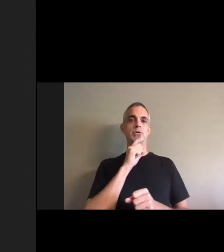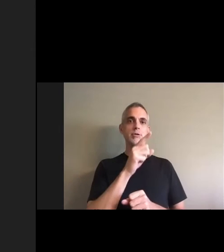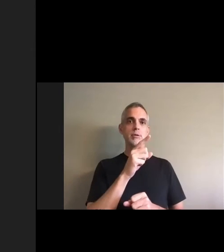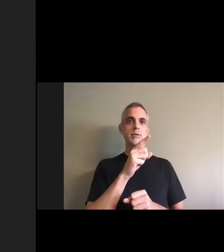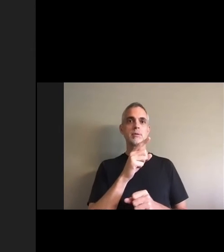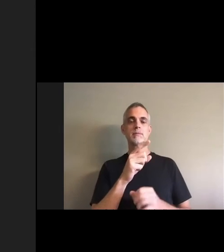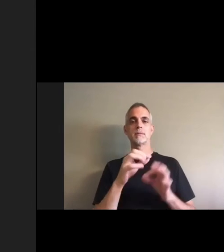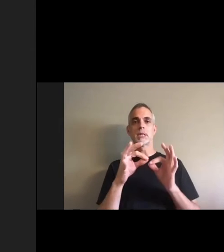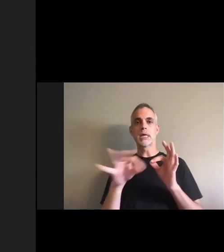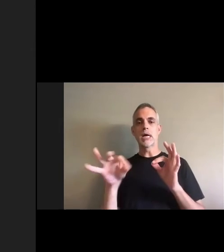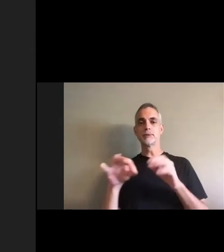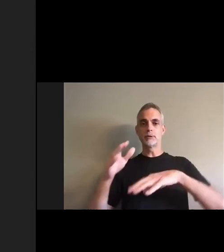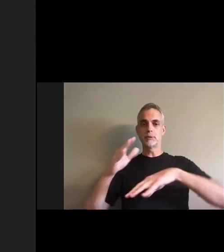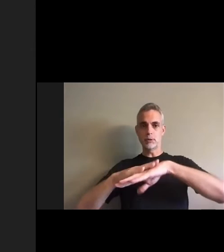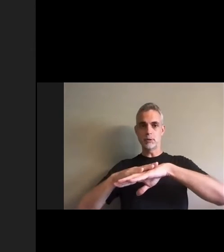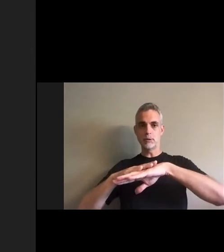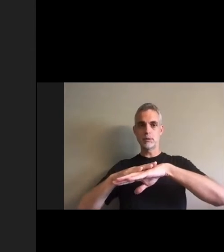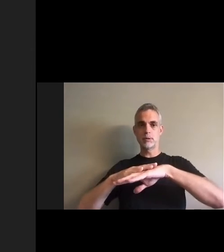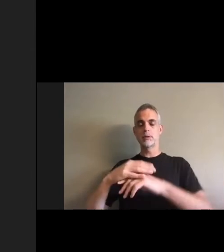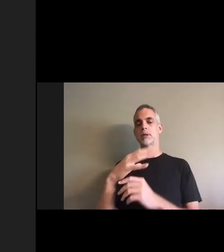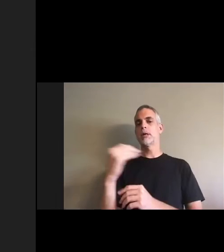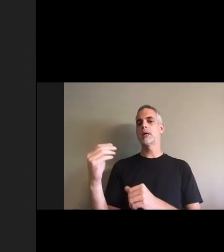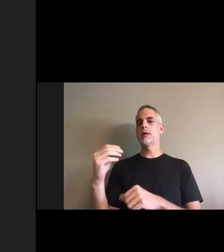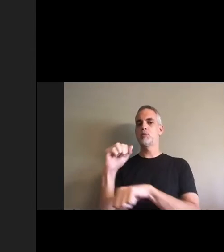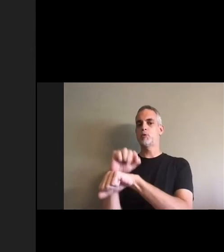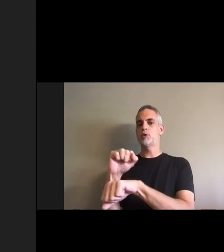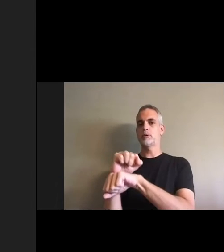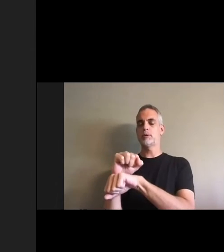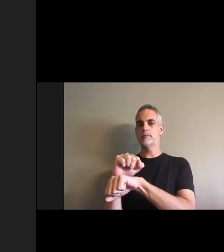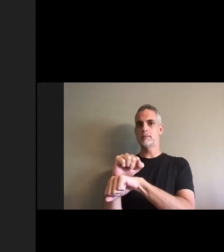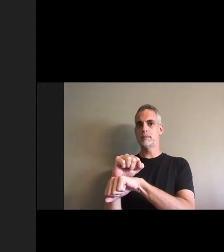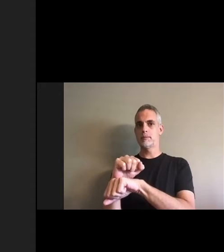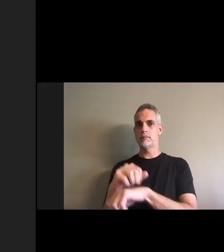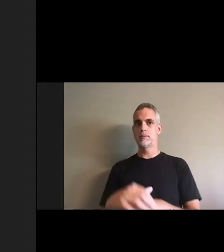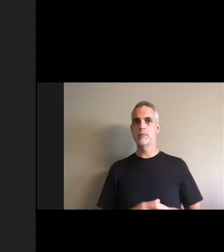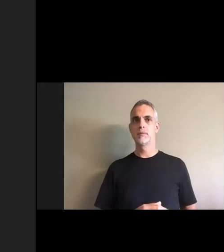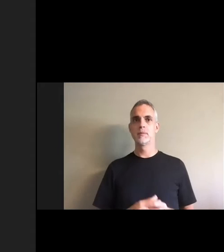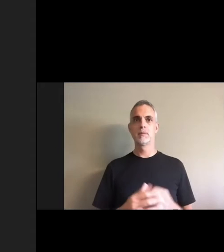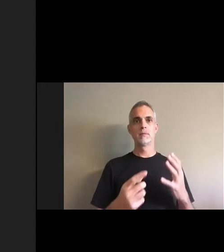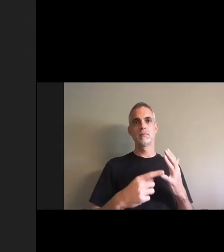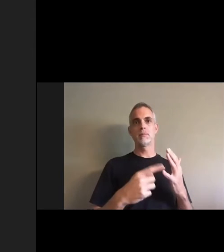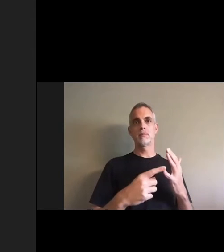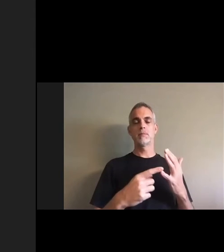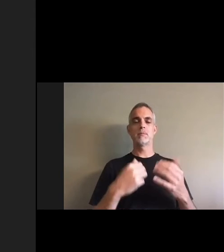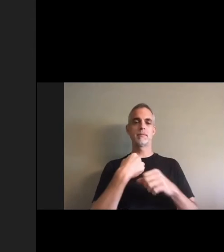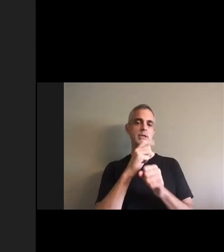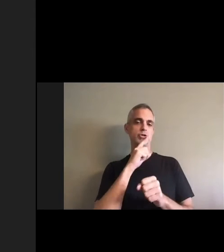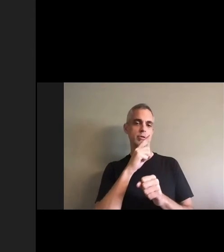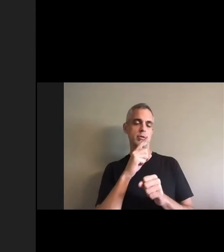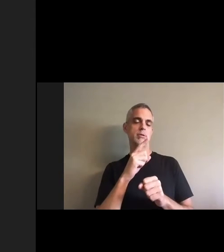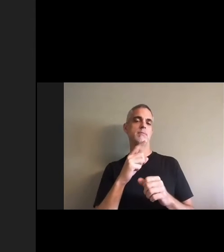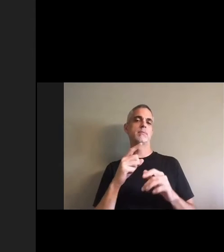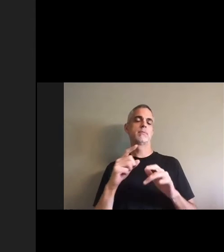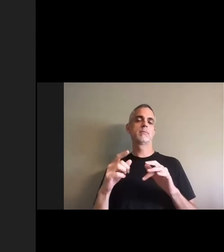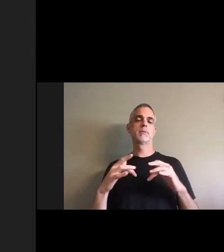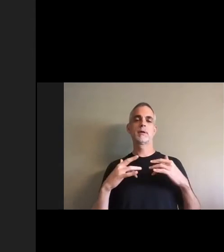And you want to make sure that the captions are turned on and producing captions. And lastly,